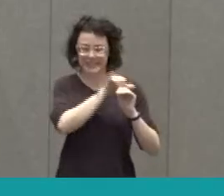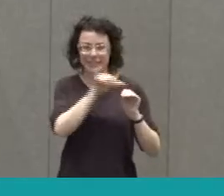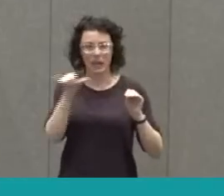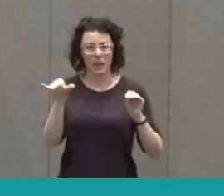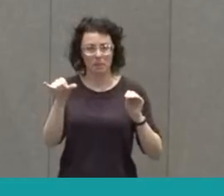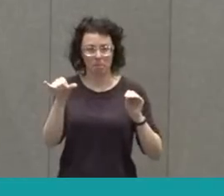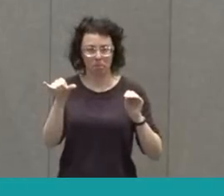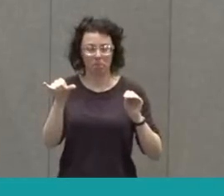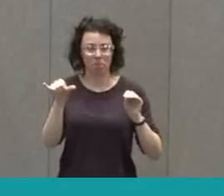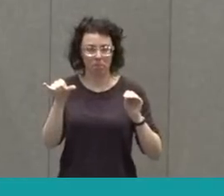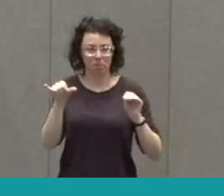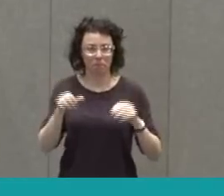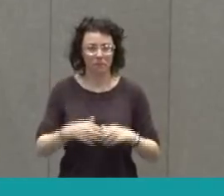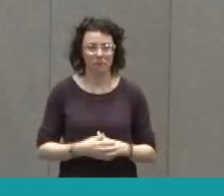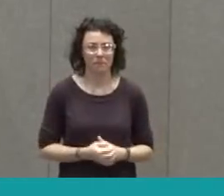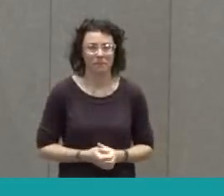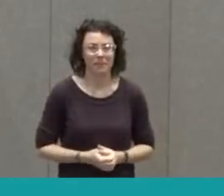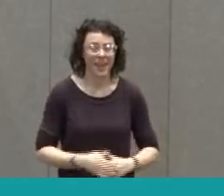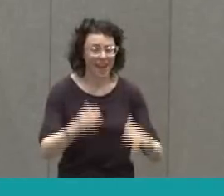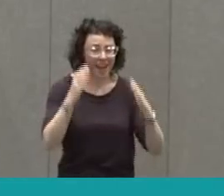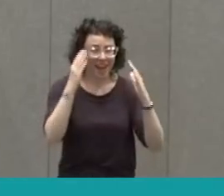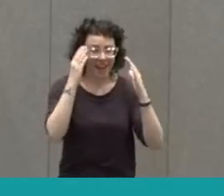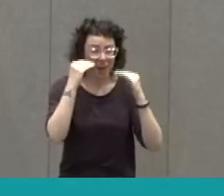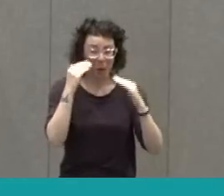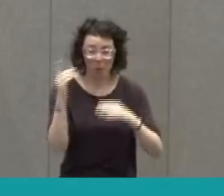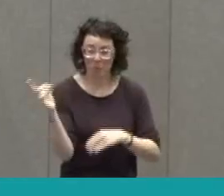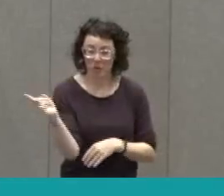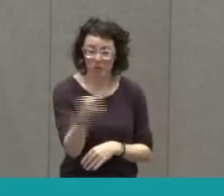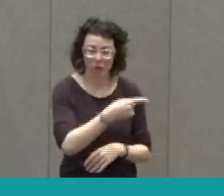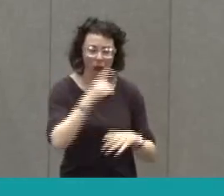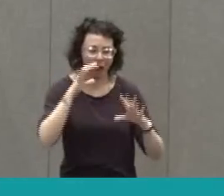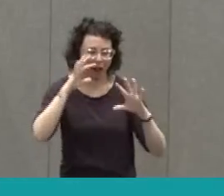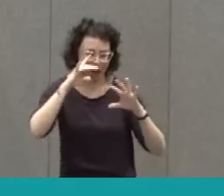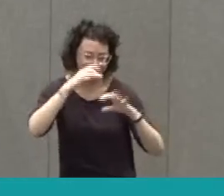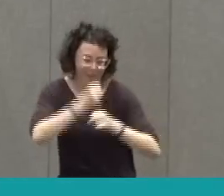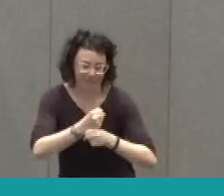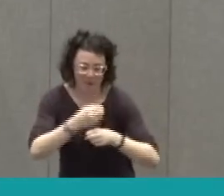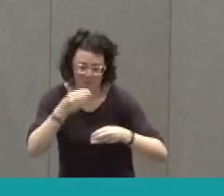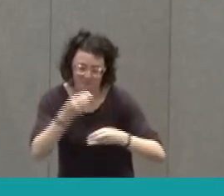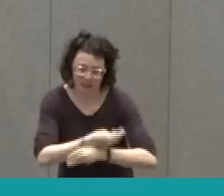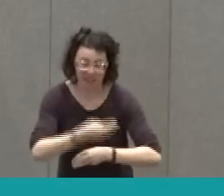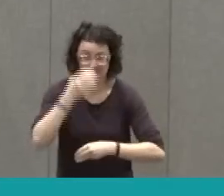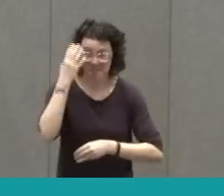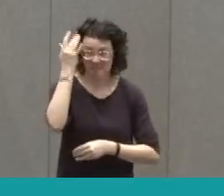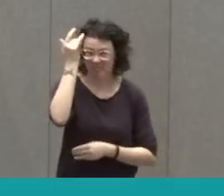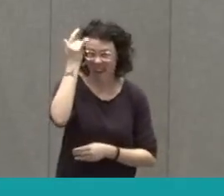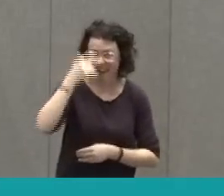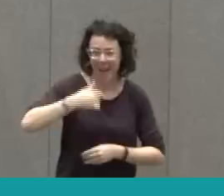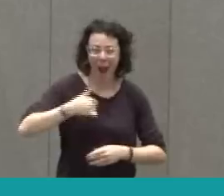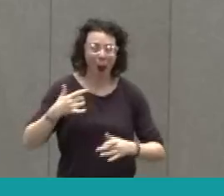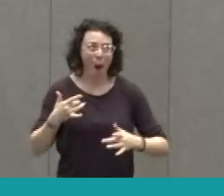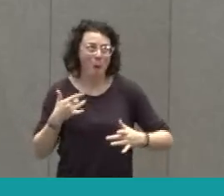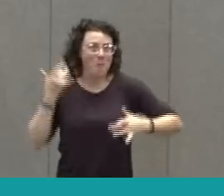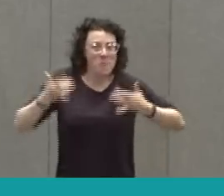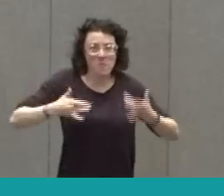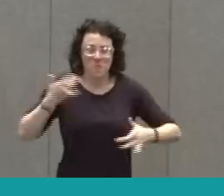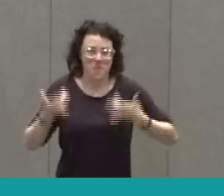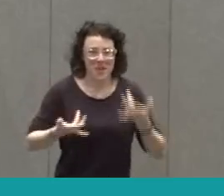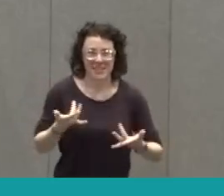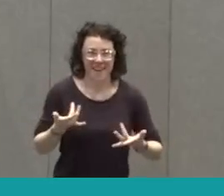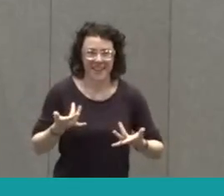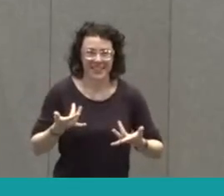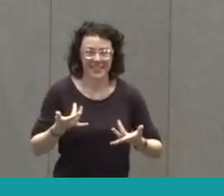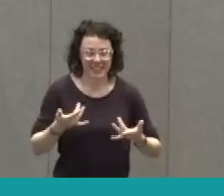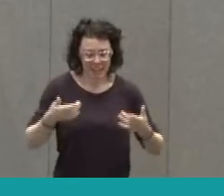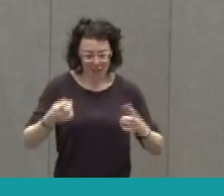All right, guys, I hope you're really into math because this is like, I get all excited, be able to get here and do something different instead of sitting there